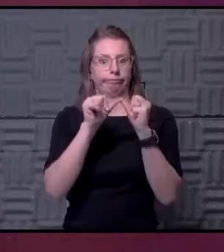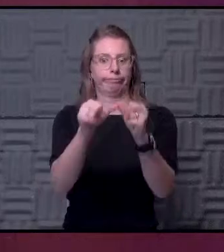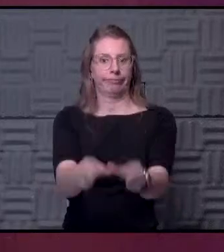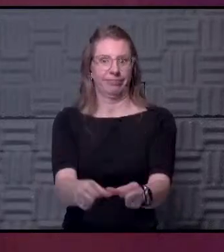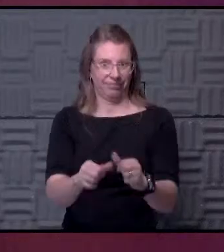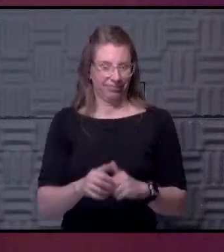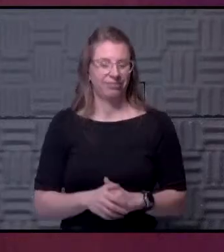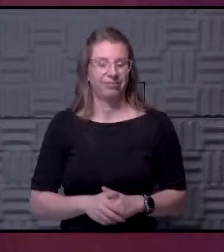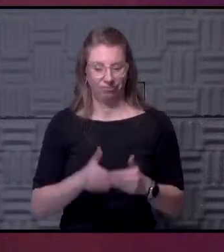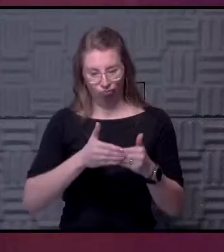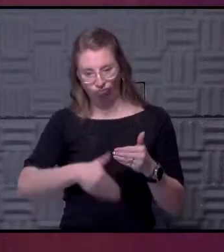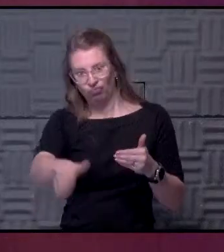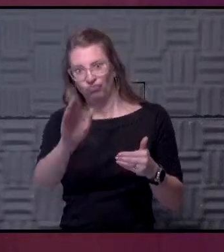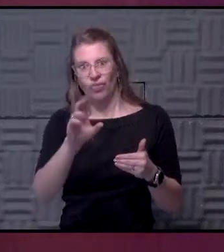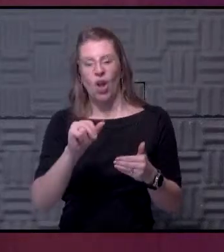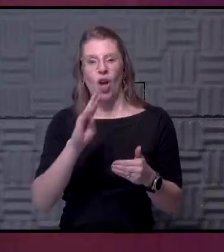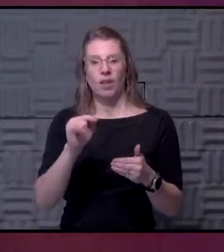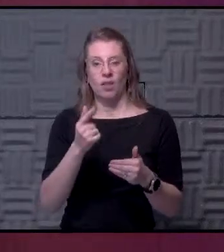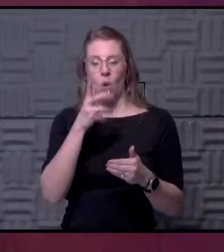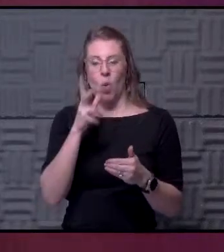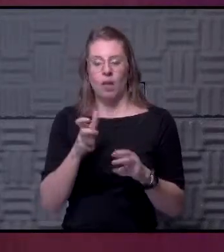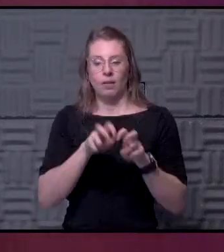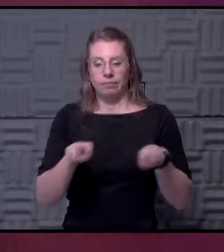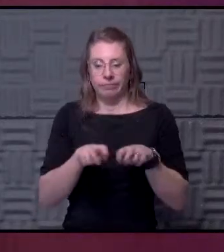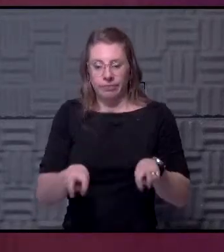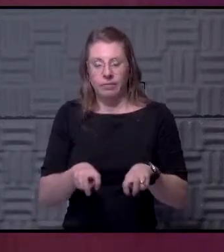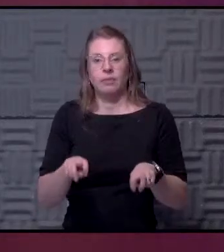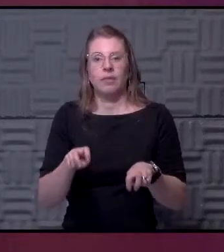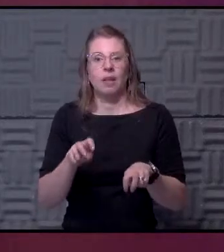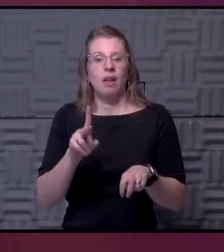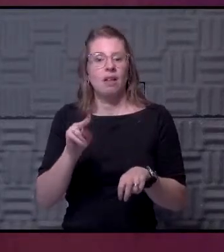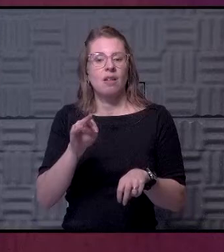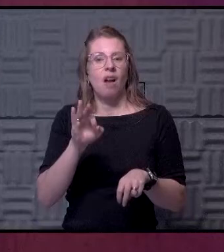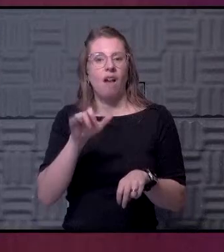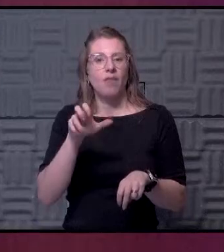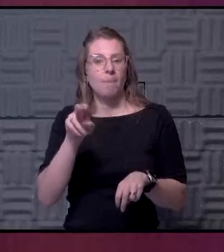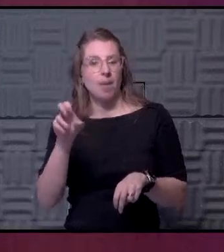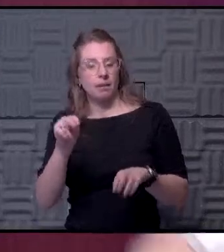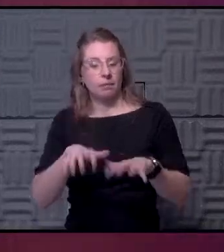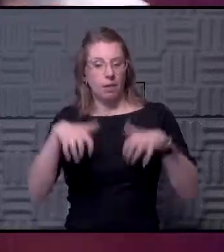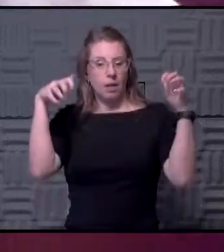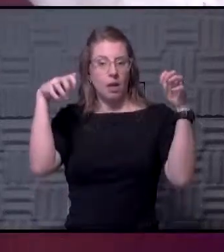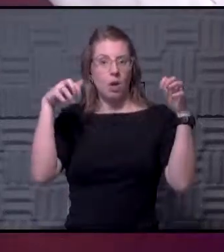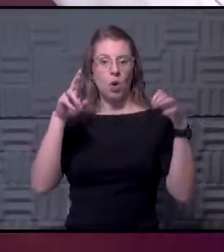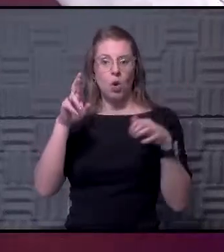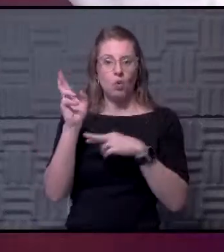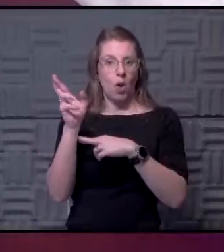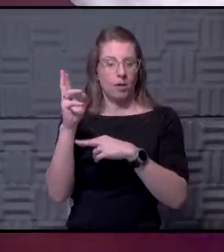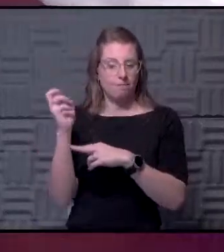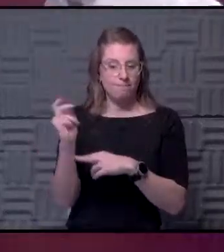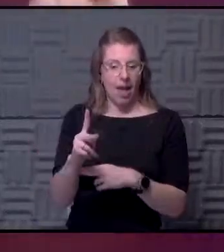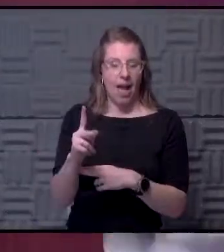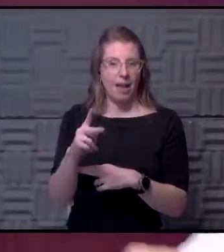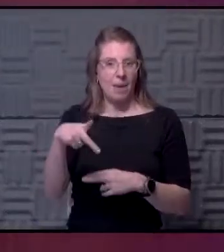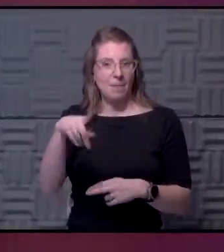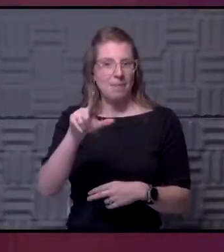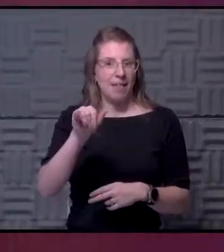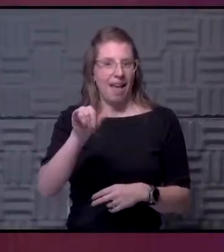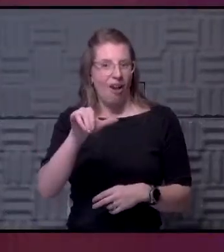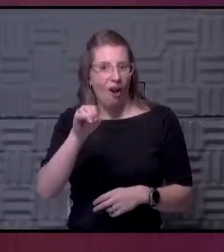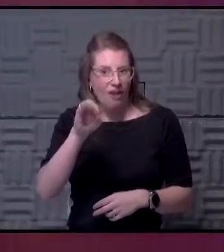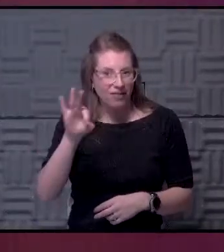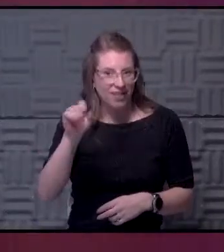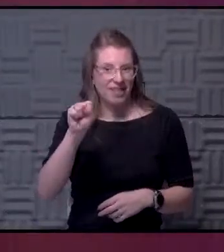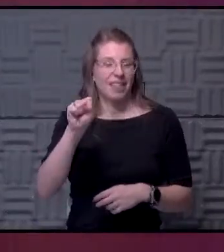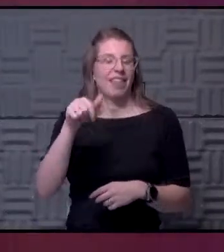So that we will be back at Coffin Stadium. It won't be full force, maybe full throttle in October when the Royals return to the playoffs this year, and certainly